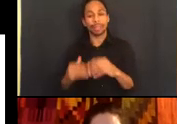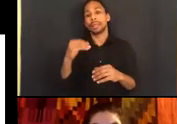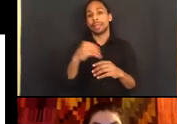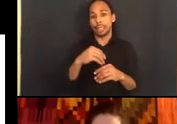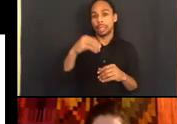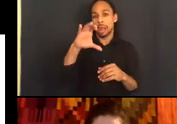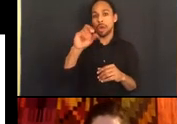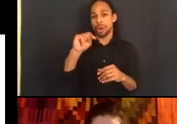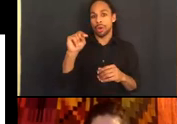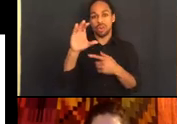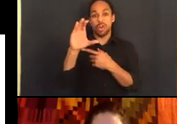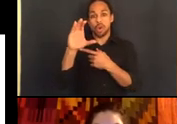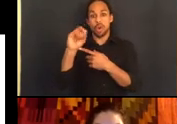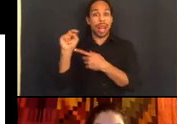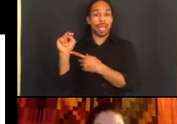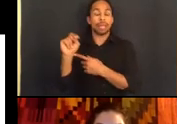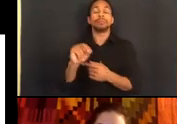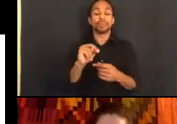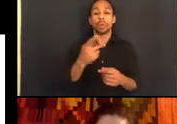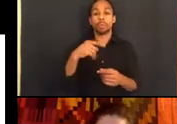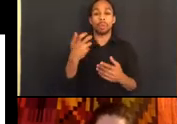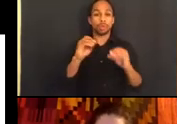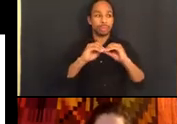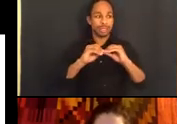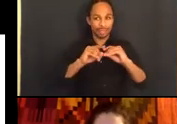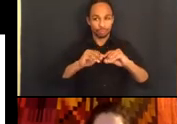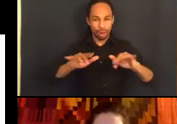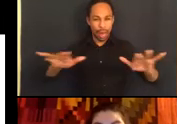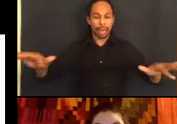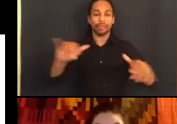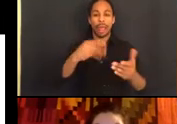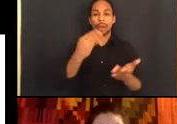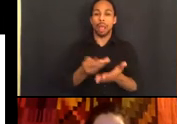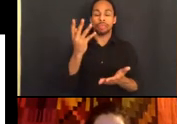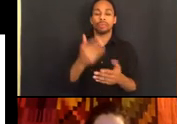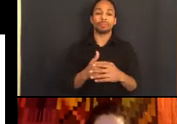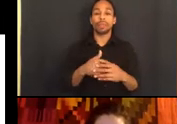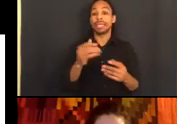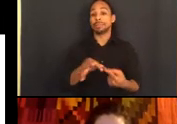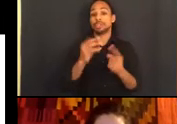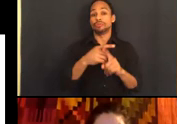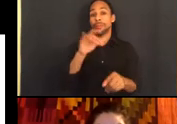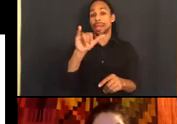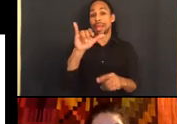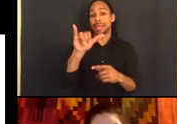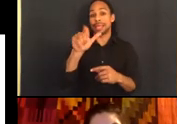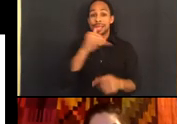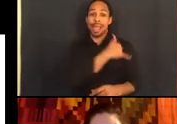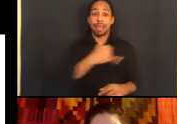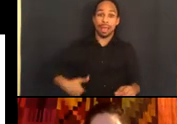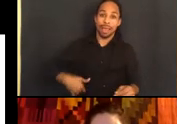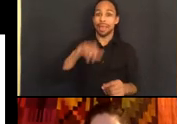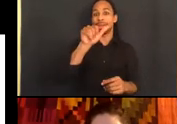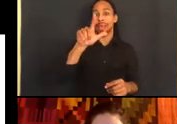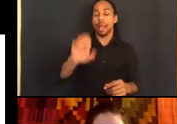been to redistribute some of that wealth, particularly from Yale networks. We've now raised over $85,000, most of which has already